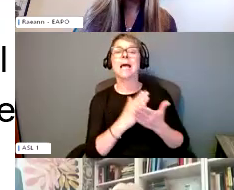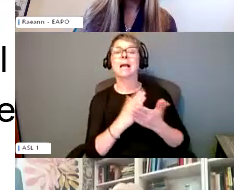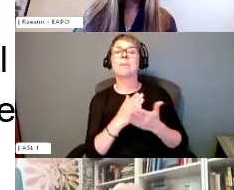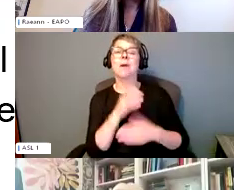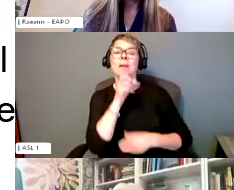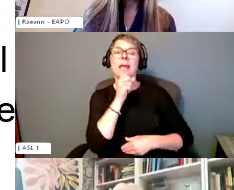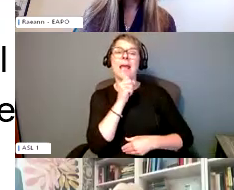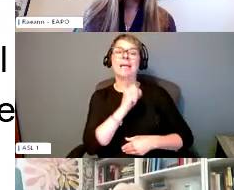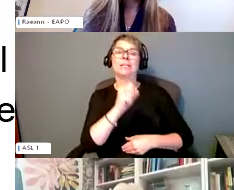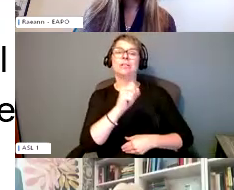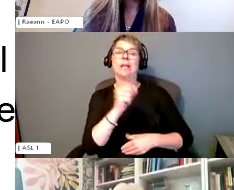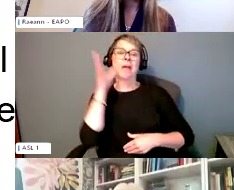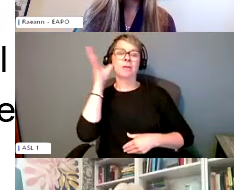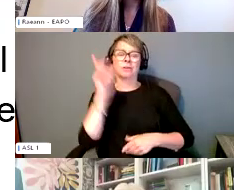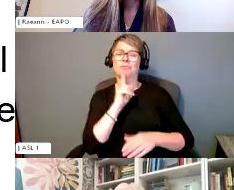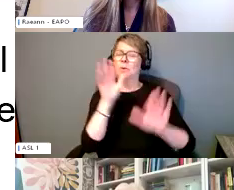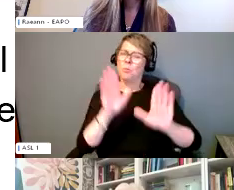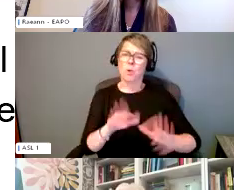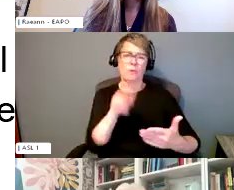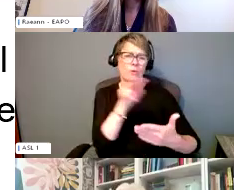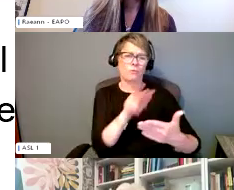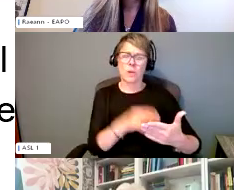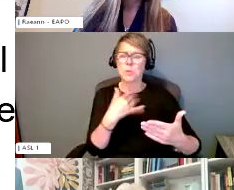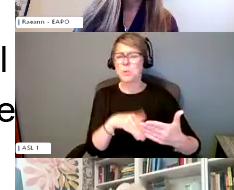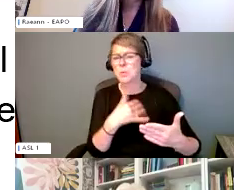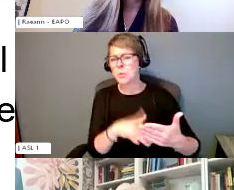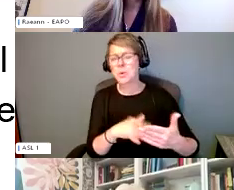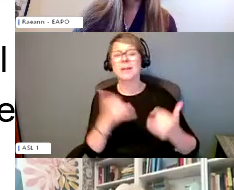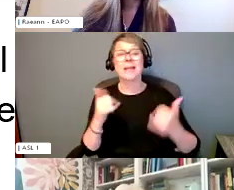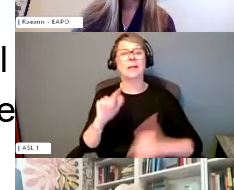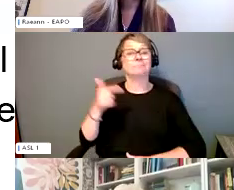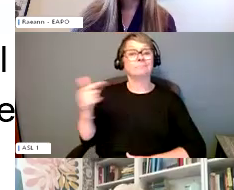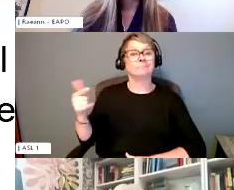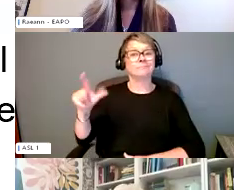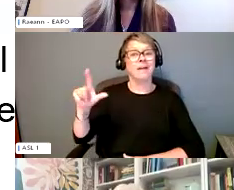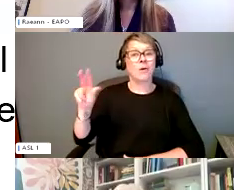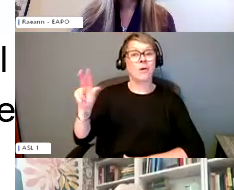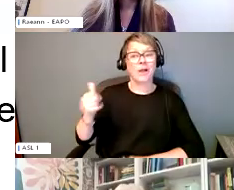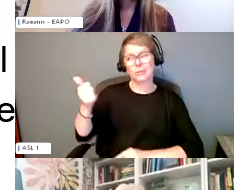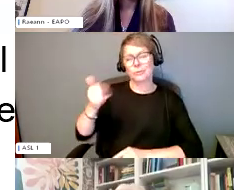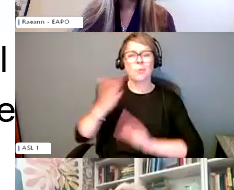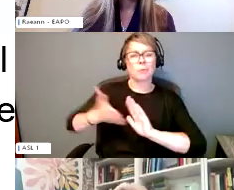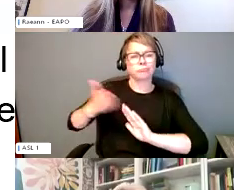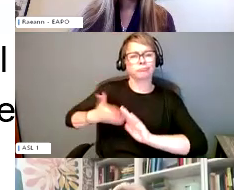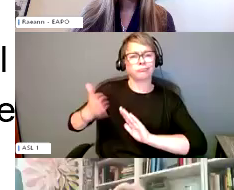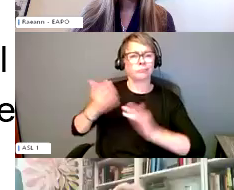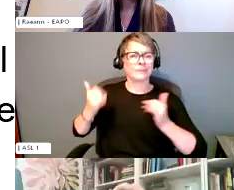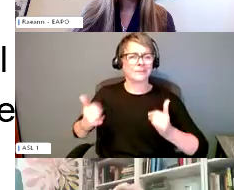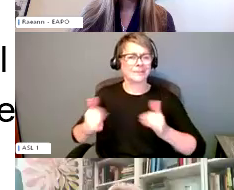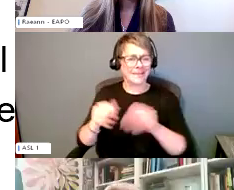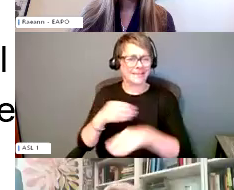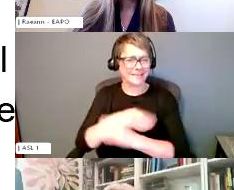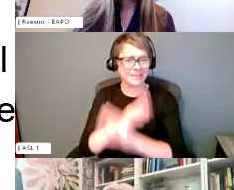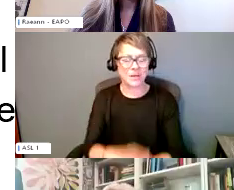It's great. So I'm going to turn it over to Laura to facilitate today's session. What an honor